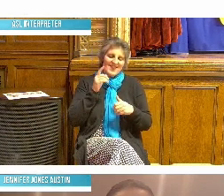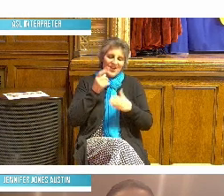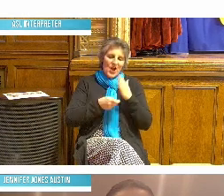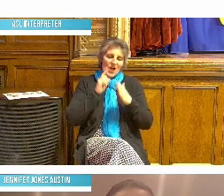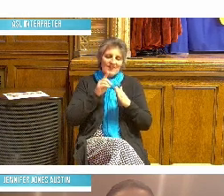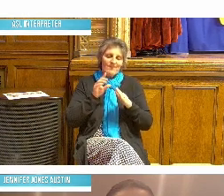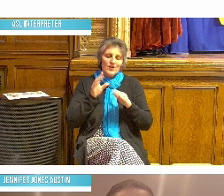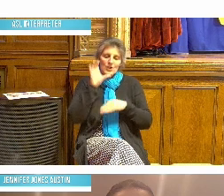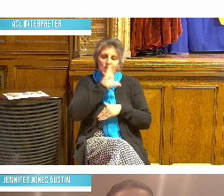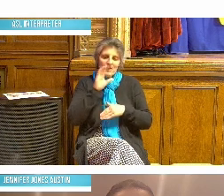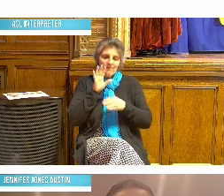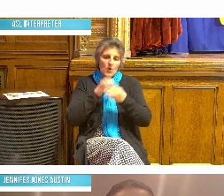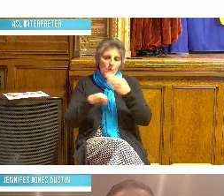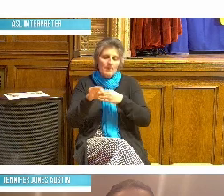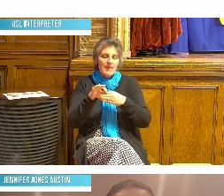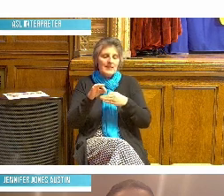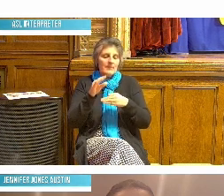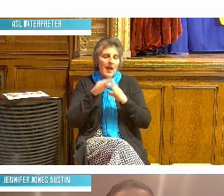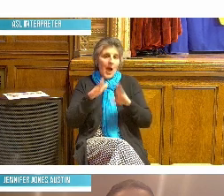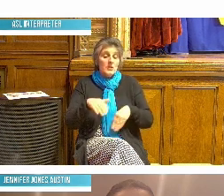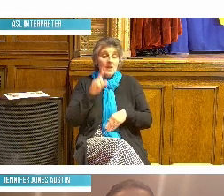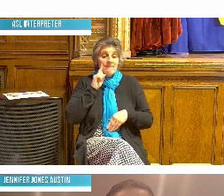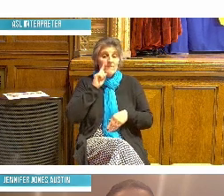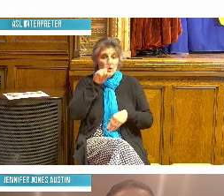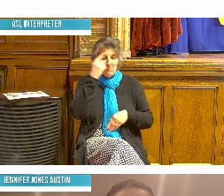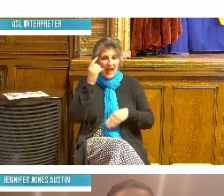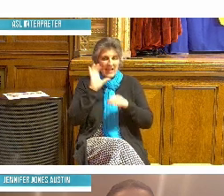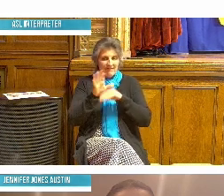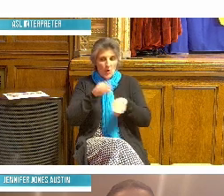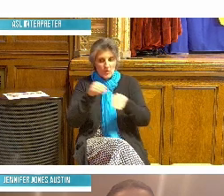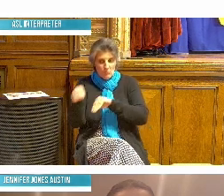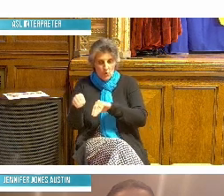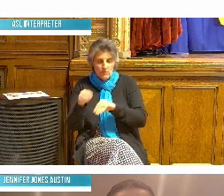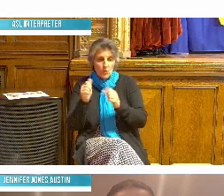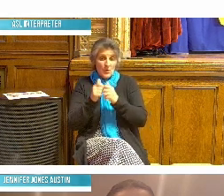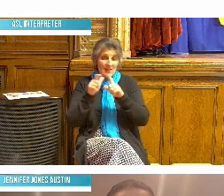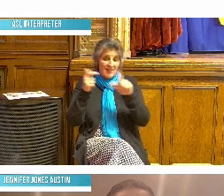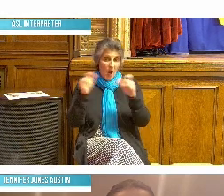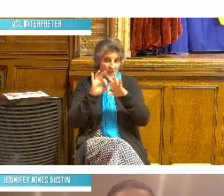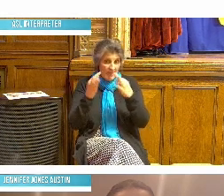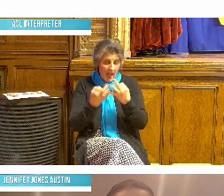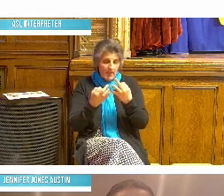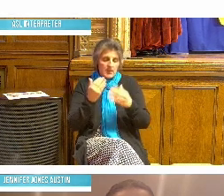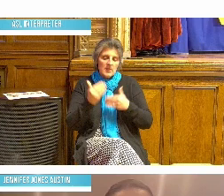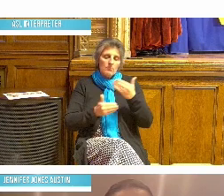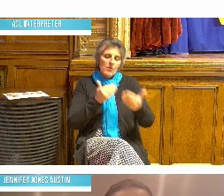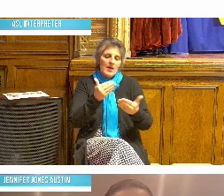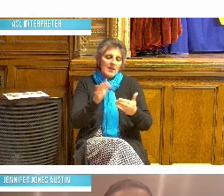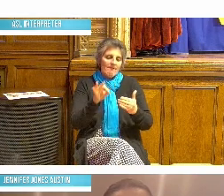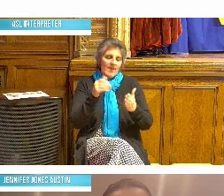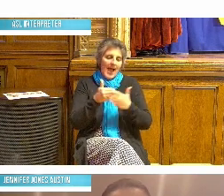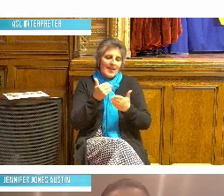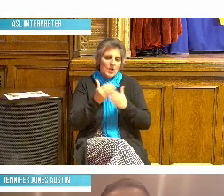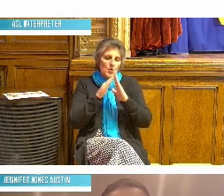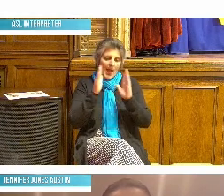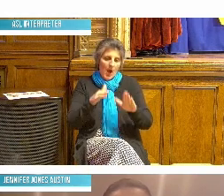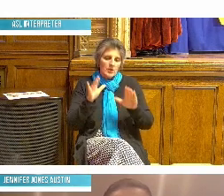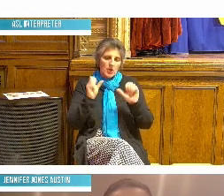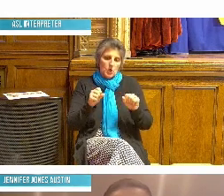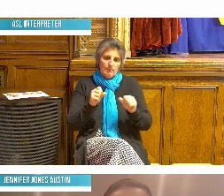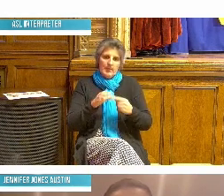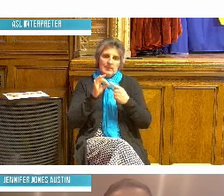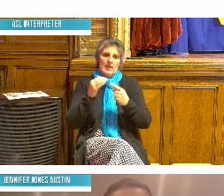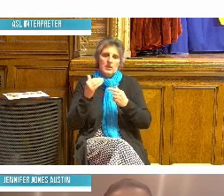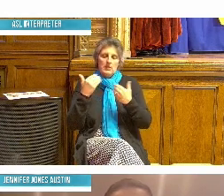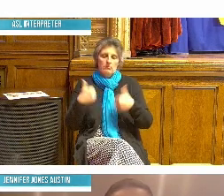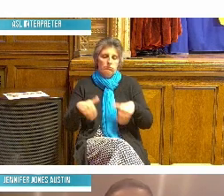replacement housing. For Black displacees, particularly those with large families, the process of finding new housing could be especially